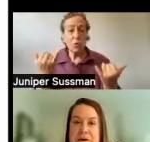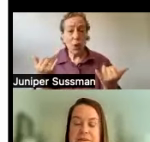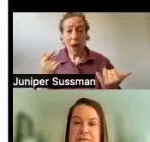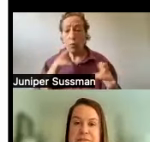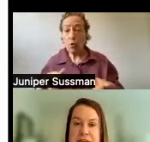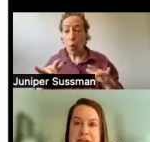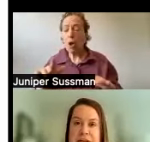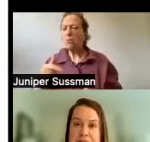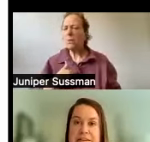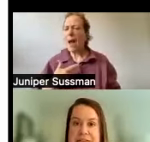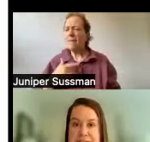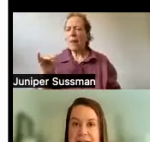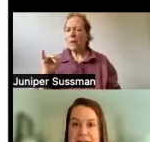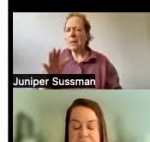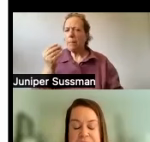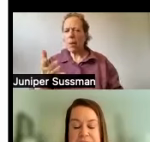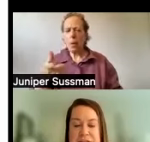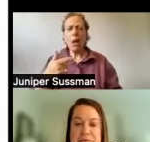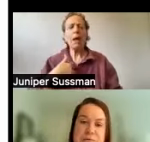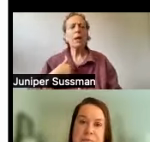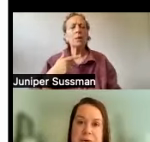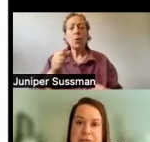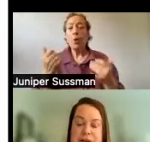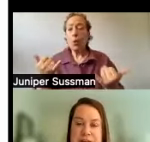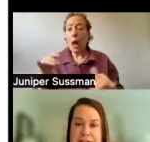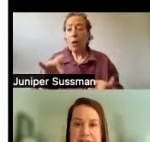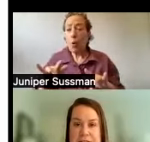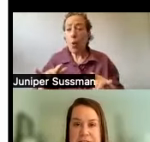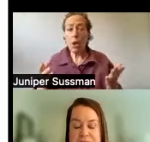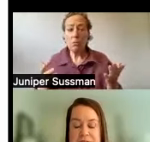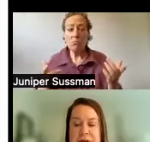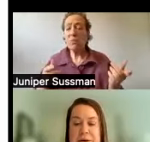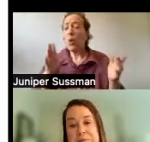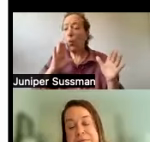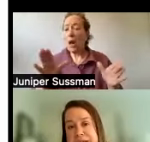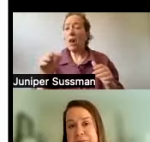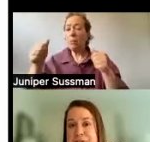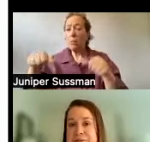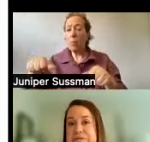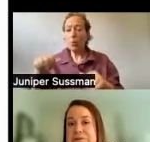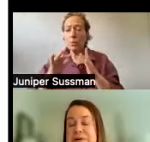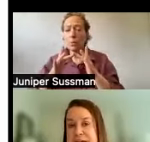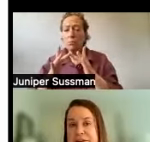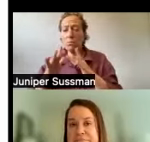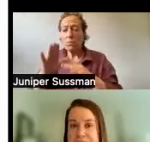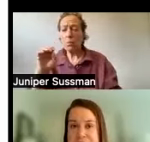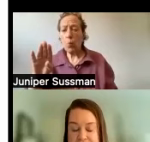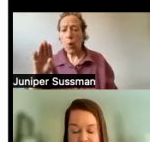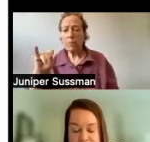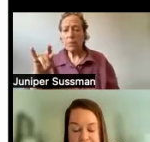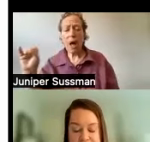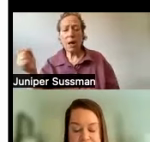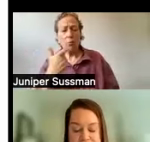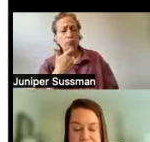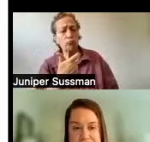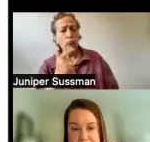video of this session and the slides from the session will be posted on the National Center's website where you can view it later if that's easier